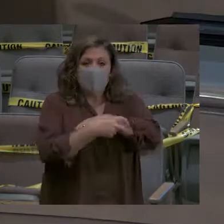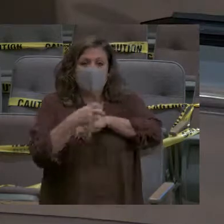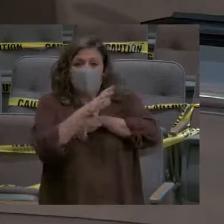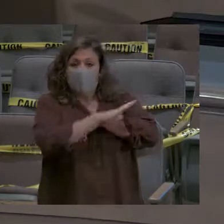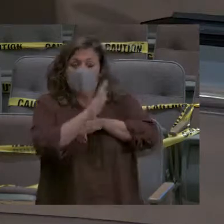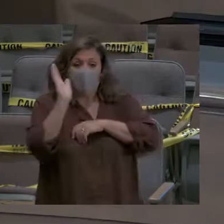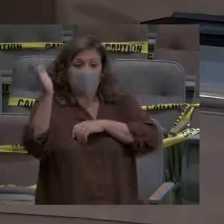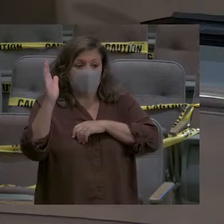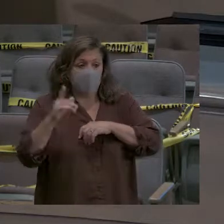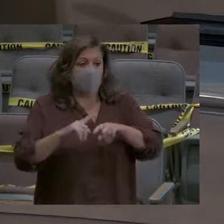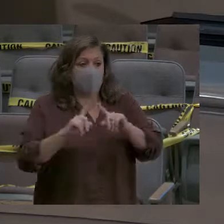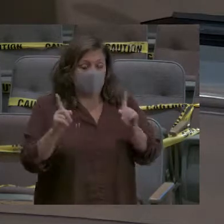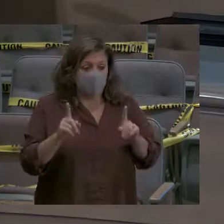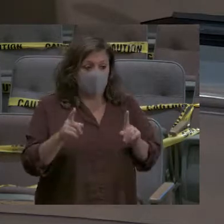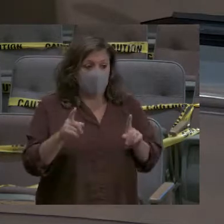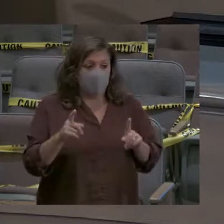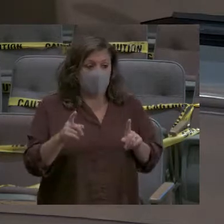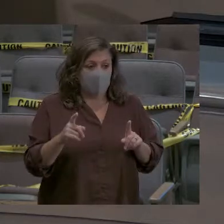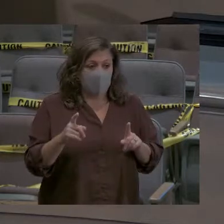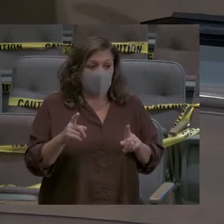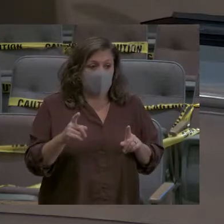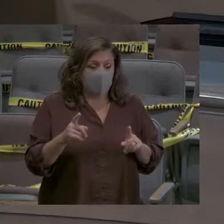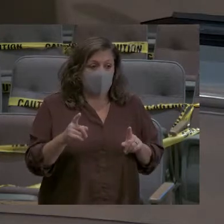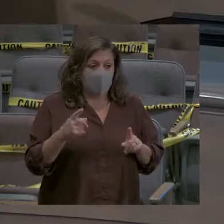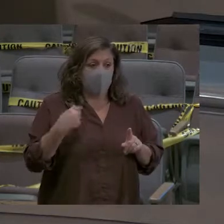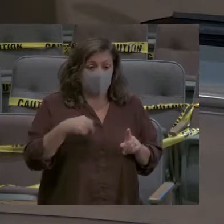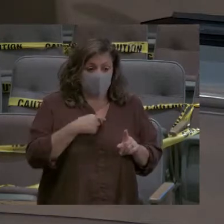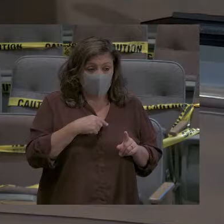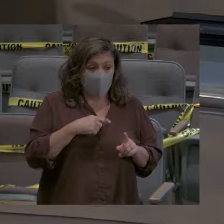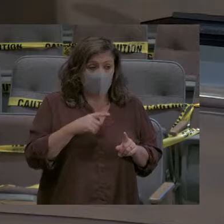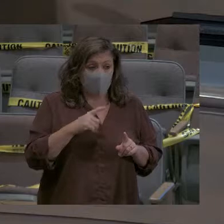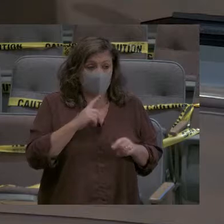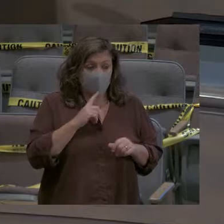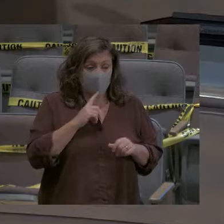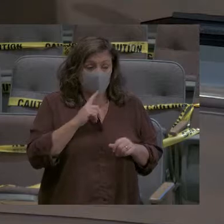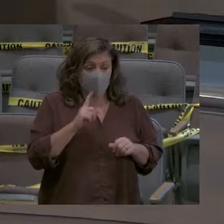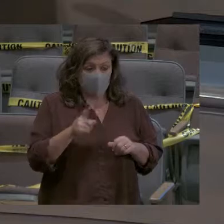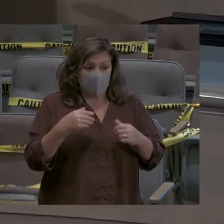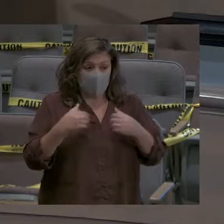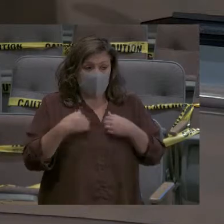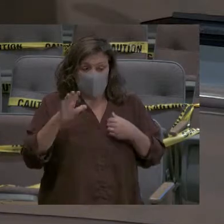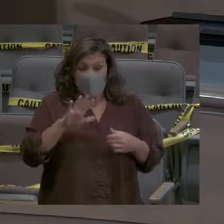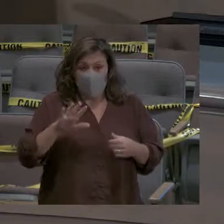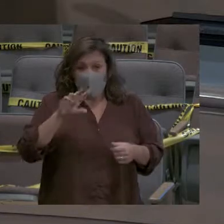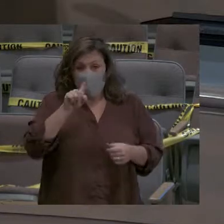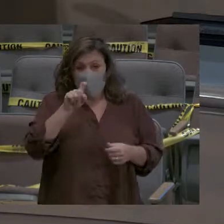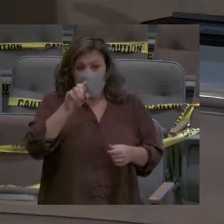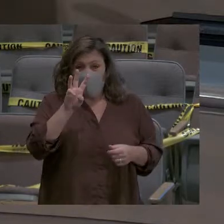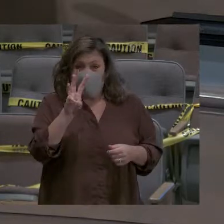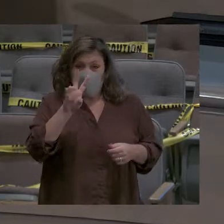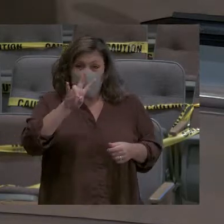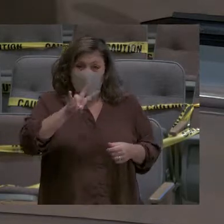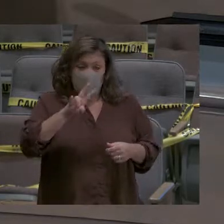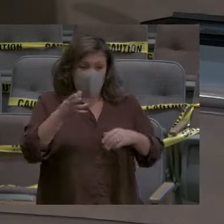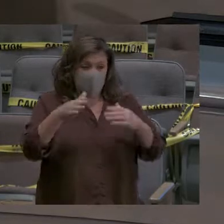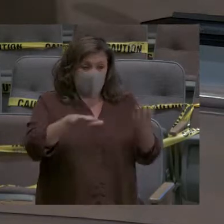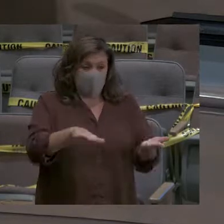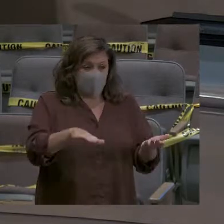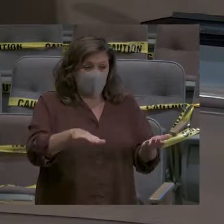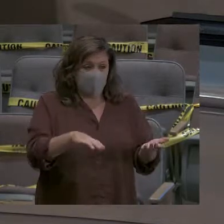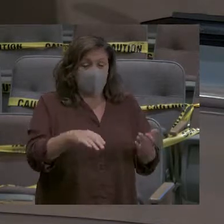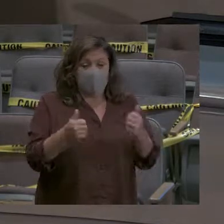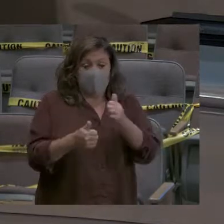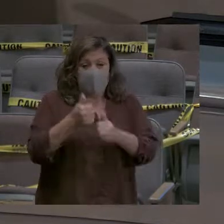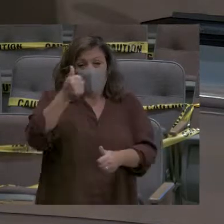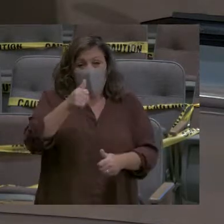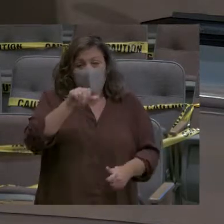but I can rest assured that if we have 167, most of those probably is confined to the zip code